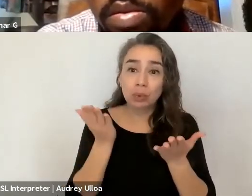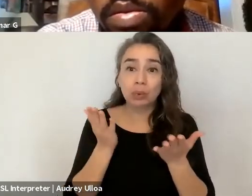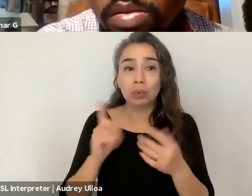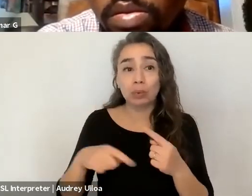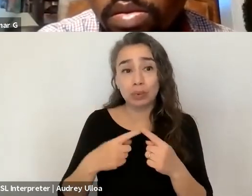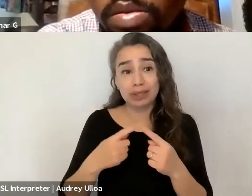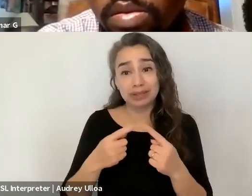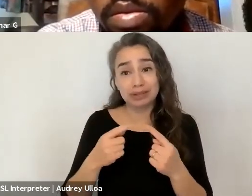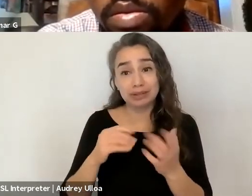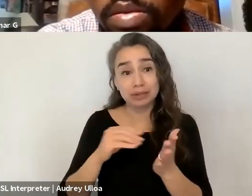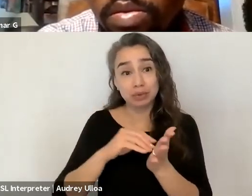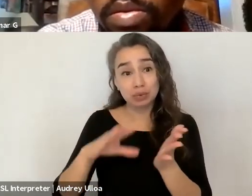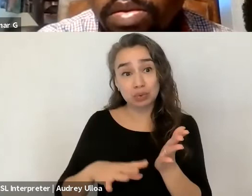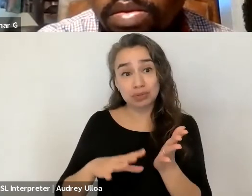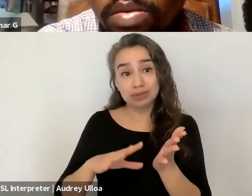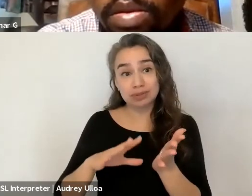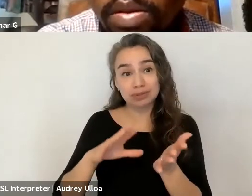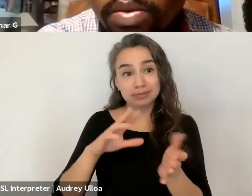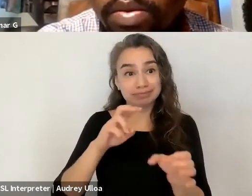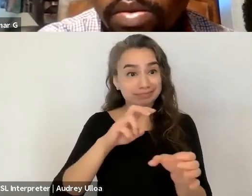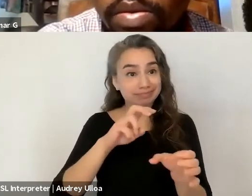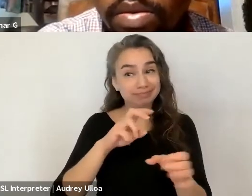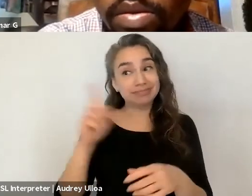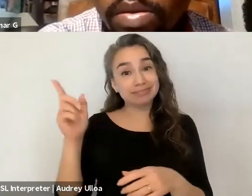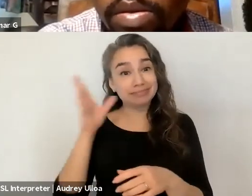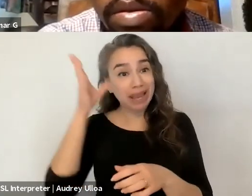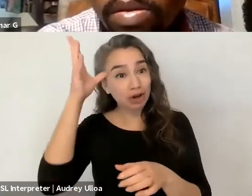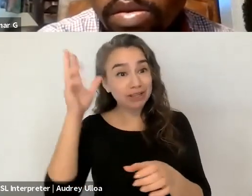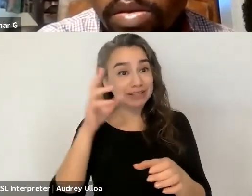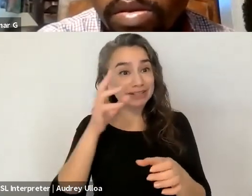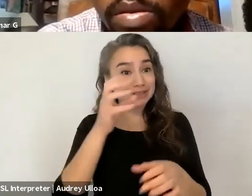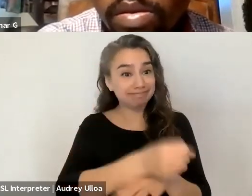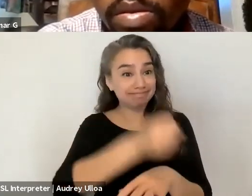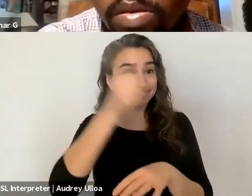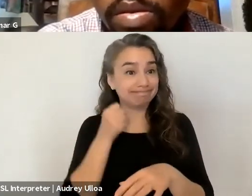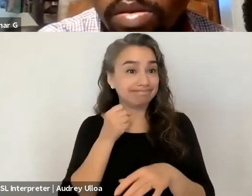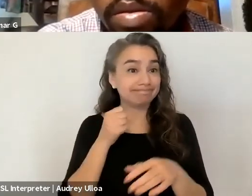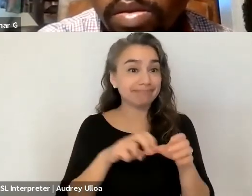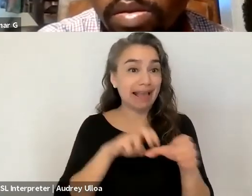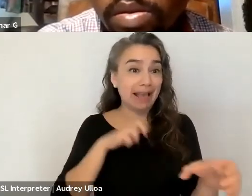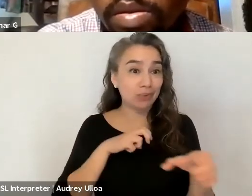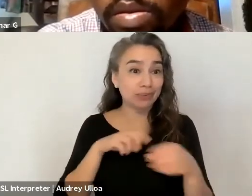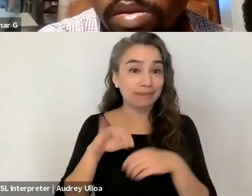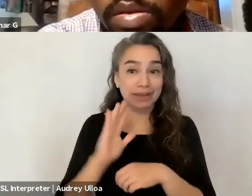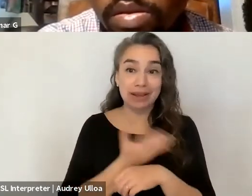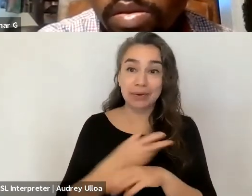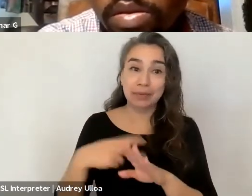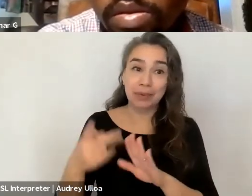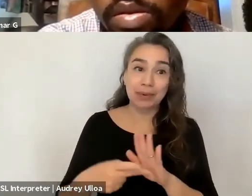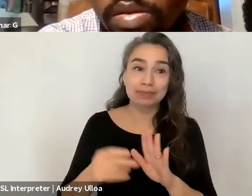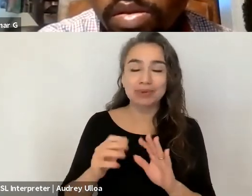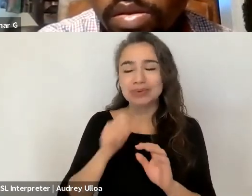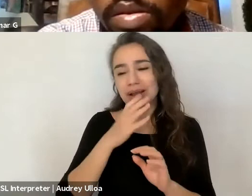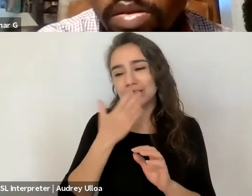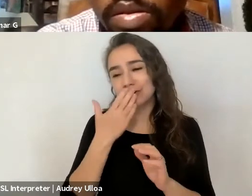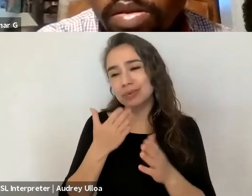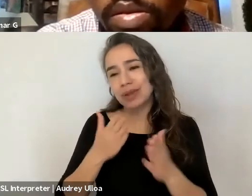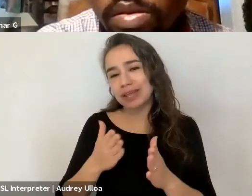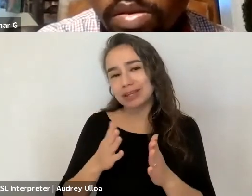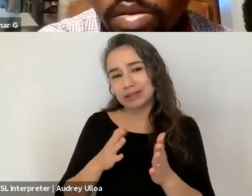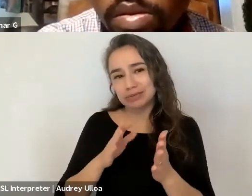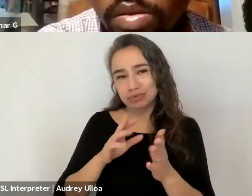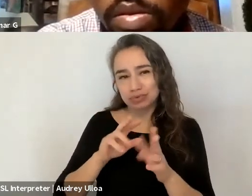are getting opted out of our programming. So there's no good way to track sort of what's going on that end